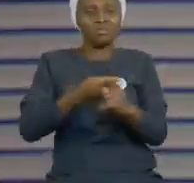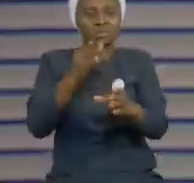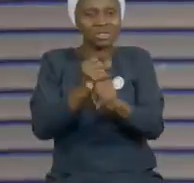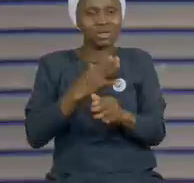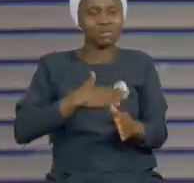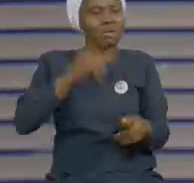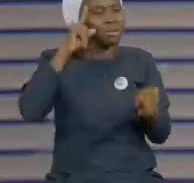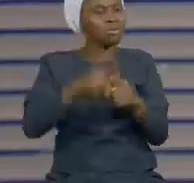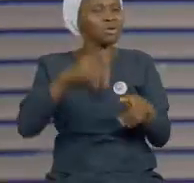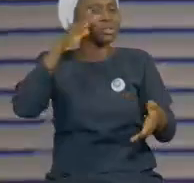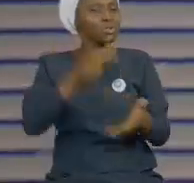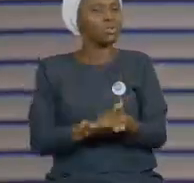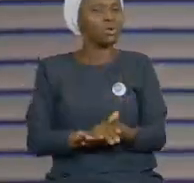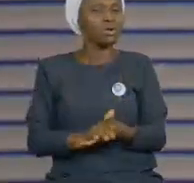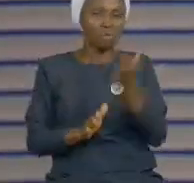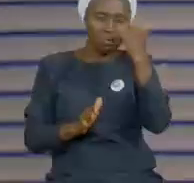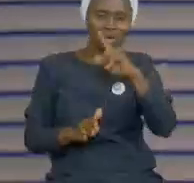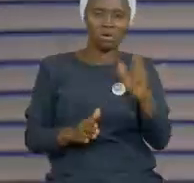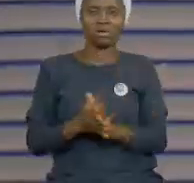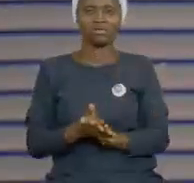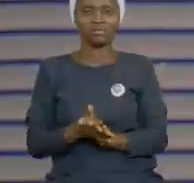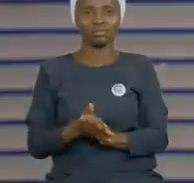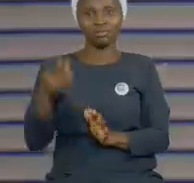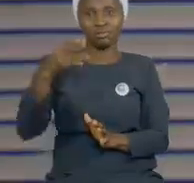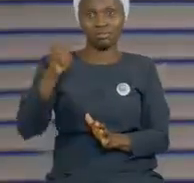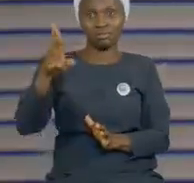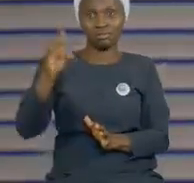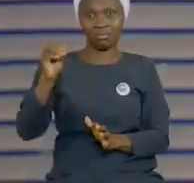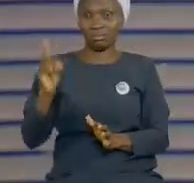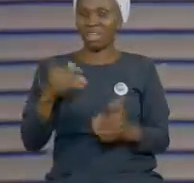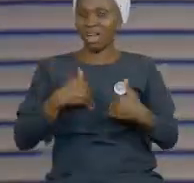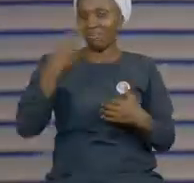then had the mind to retaliate.